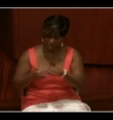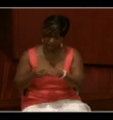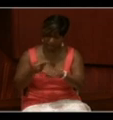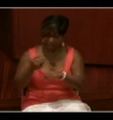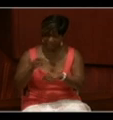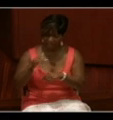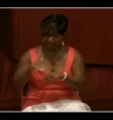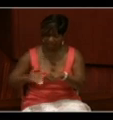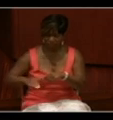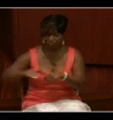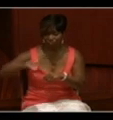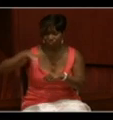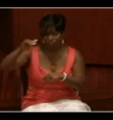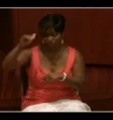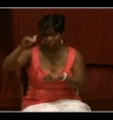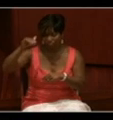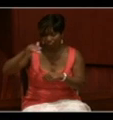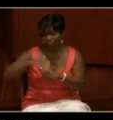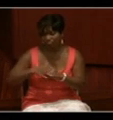Next slide, please.